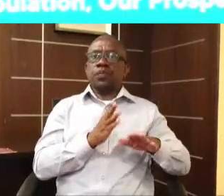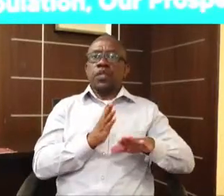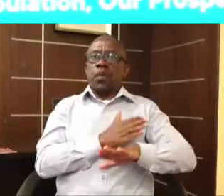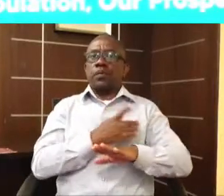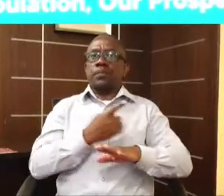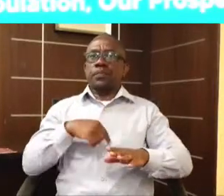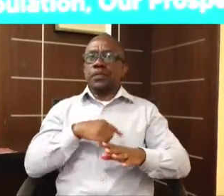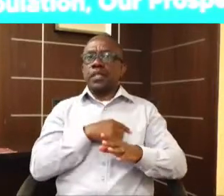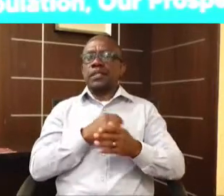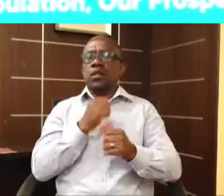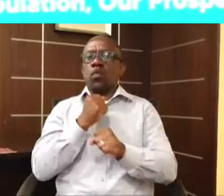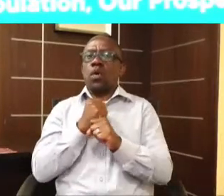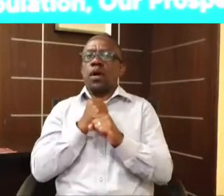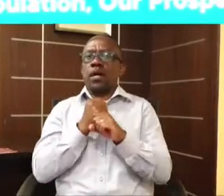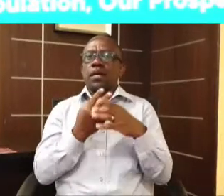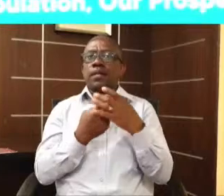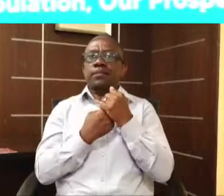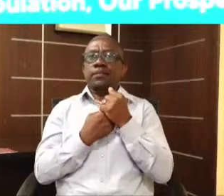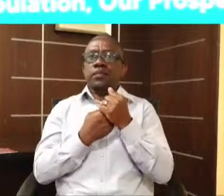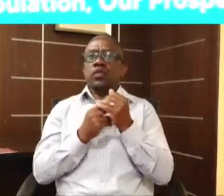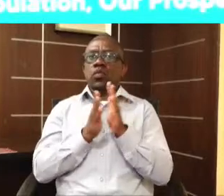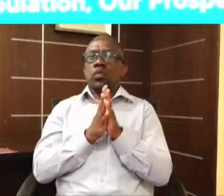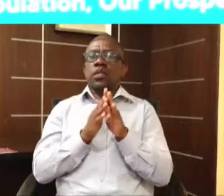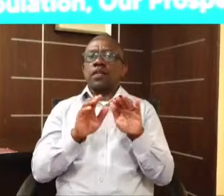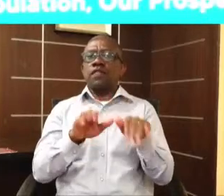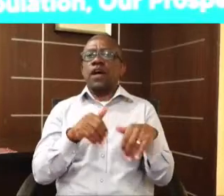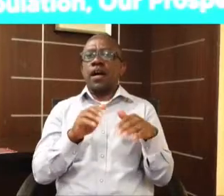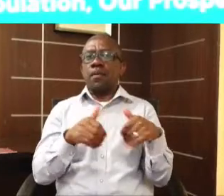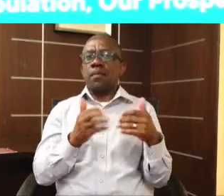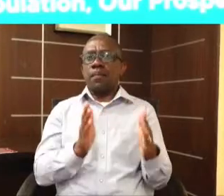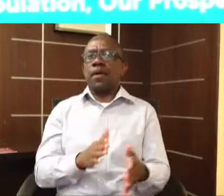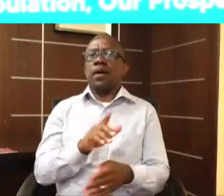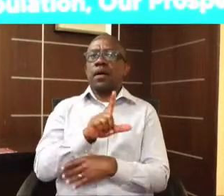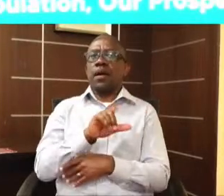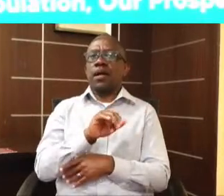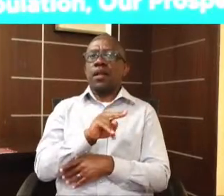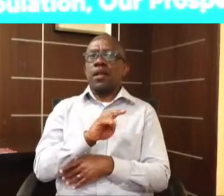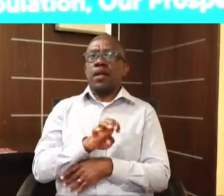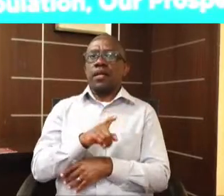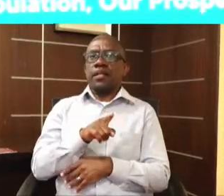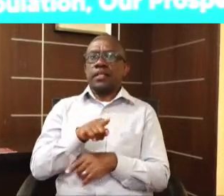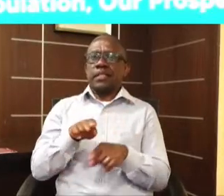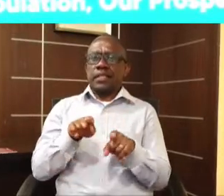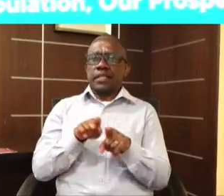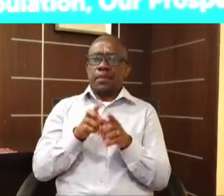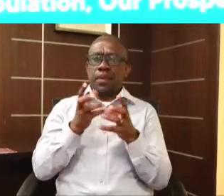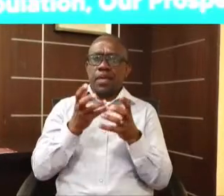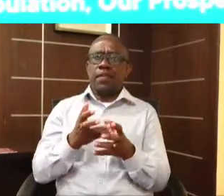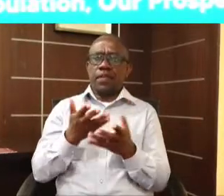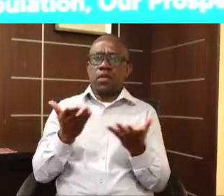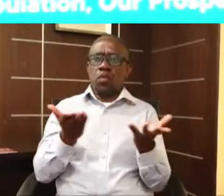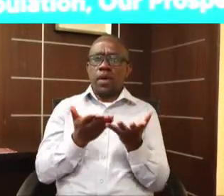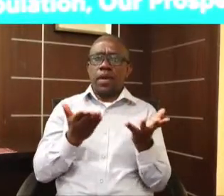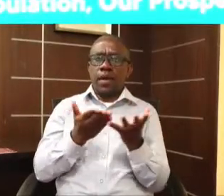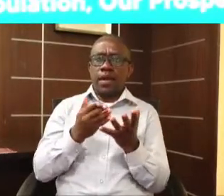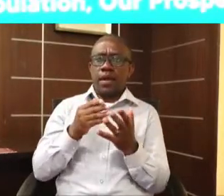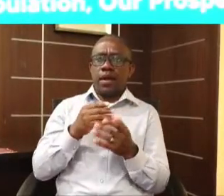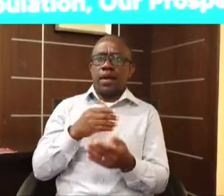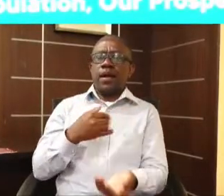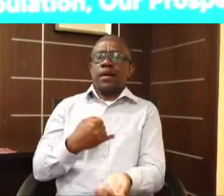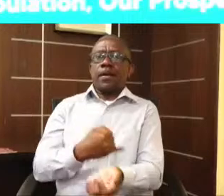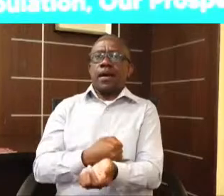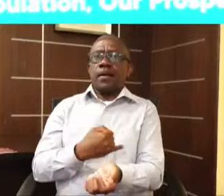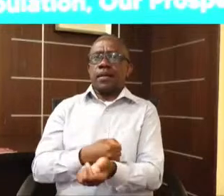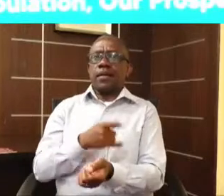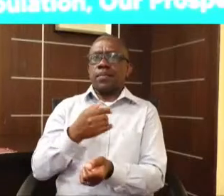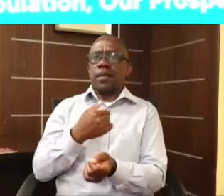on a partnership with the Farmerline. Farmerline is heavy in Ghana, having curated